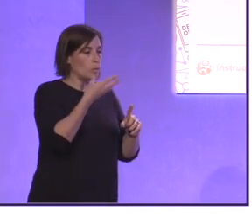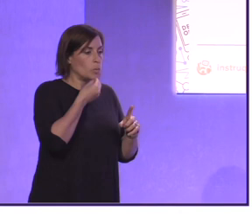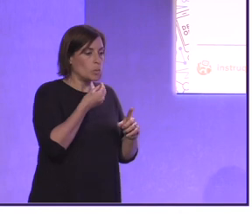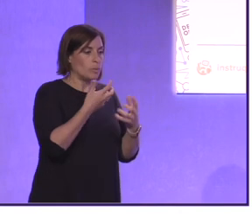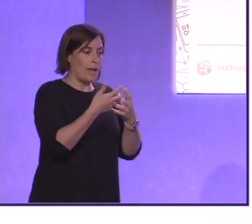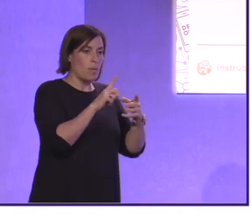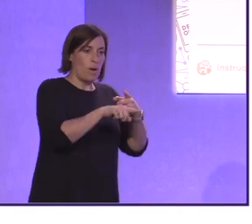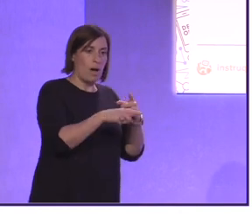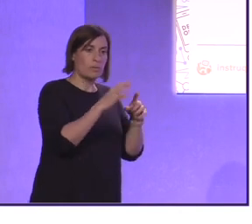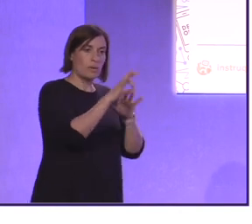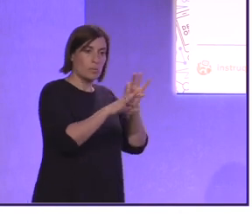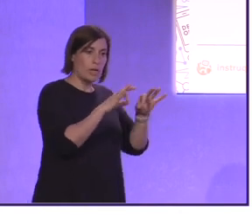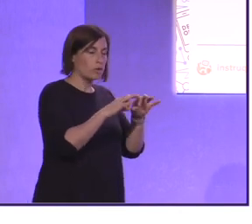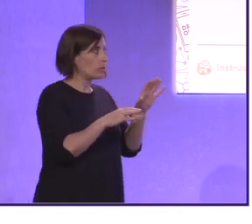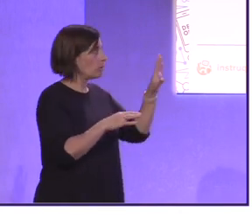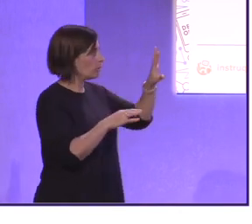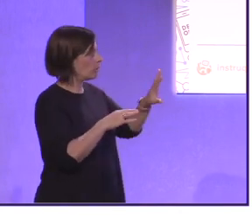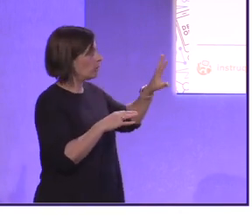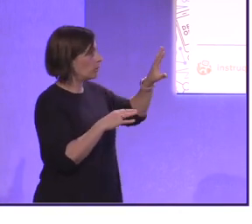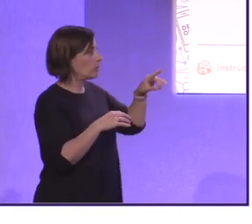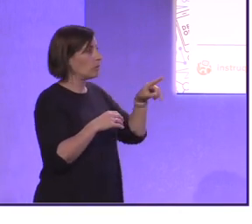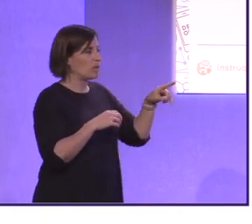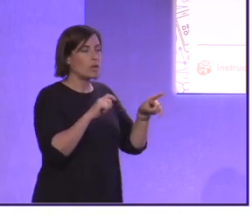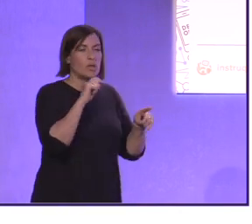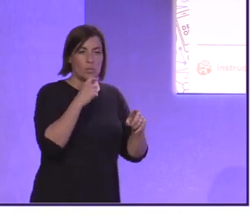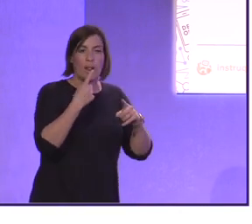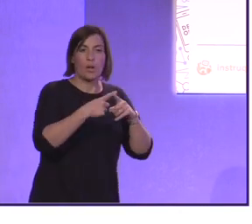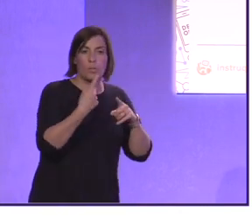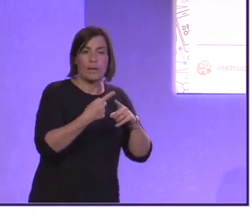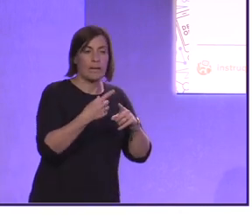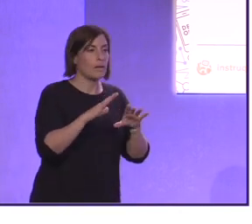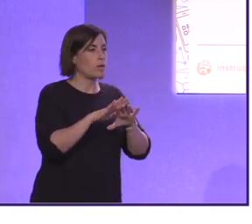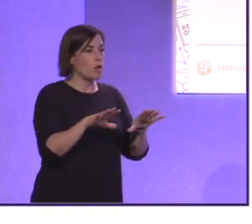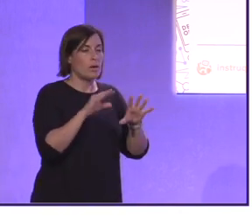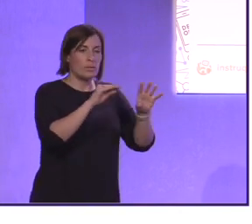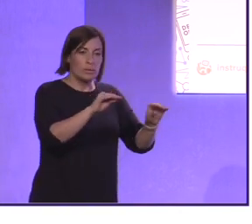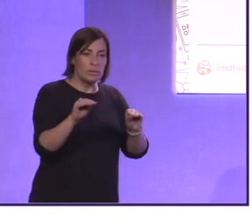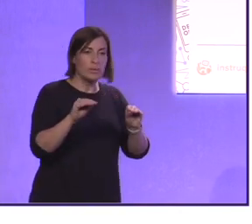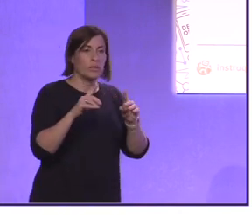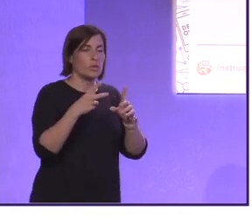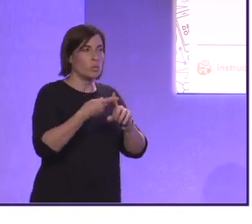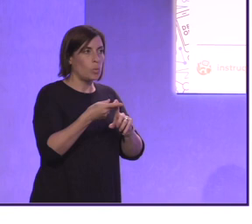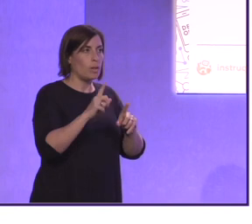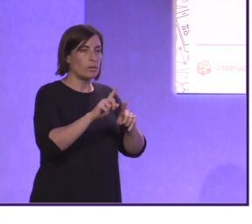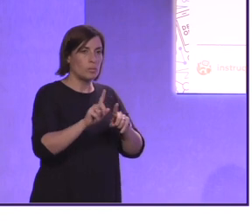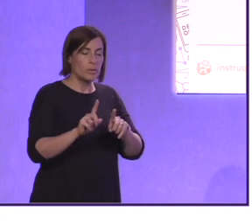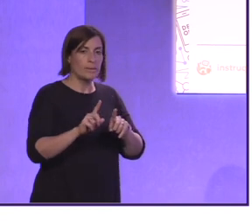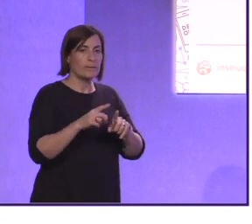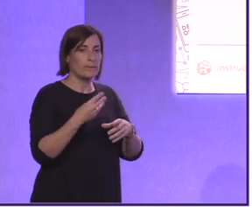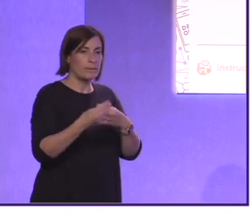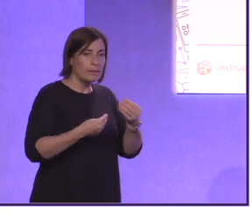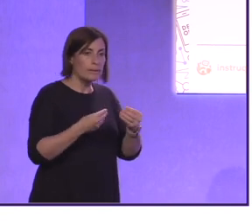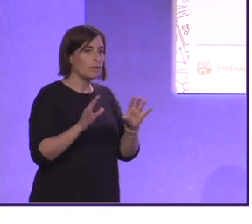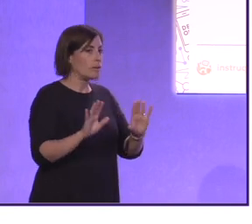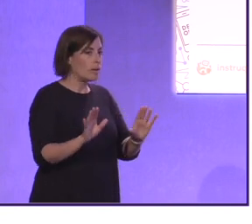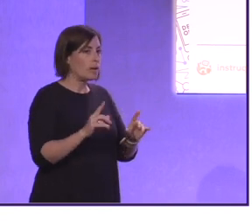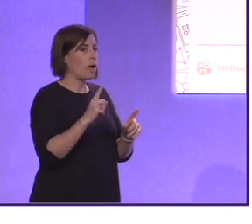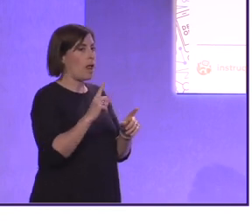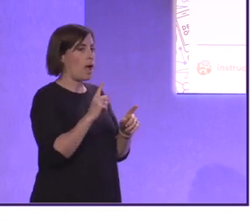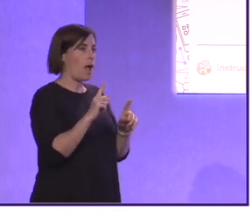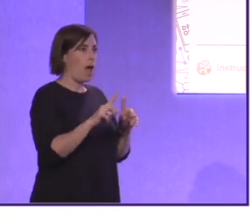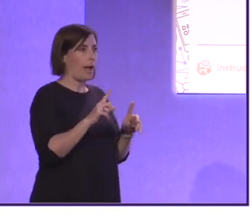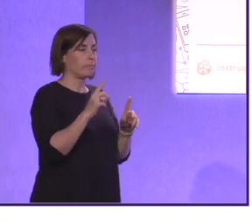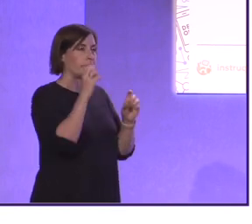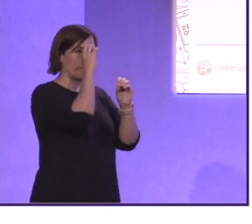questions. I will do this relatively quickly. This is not about kind of teaching you the use of the tools, just give you an idea of what you could be doing, the tools you could be